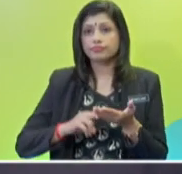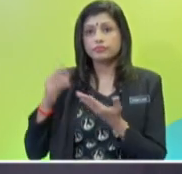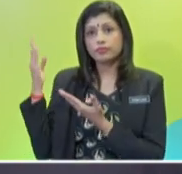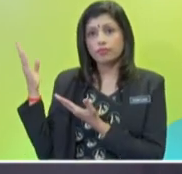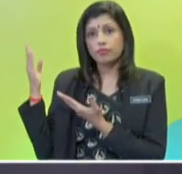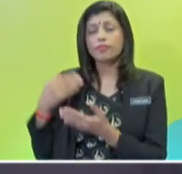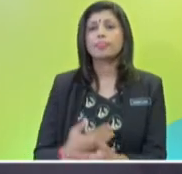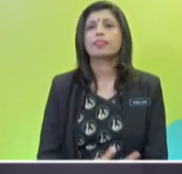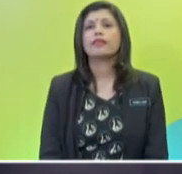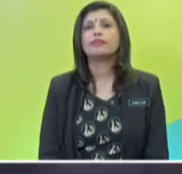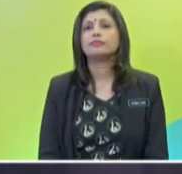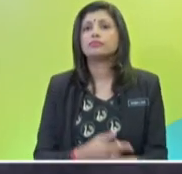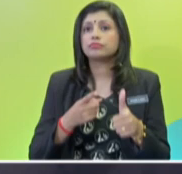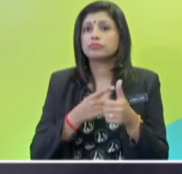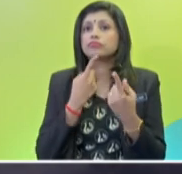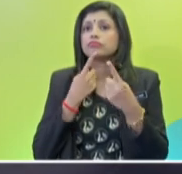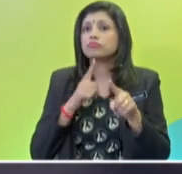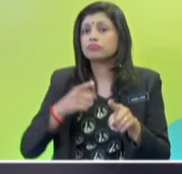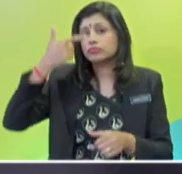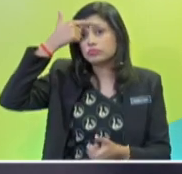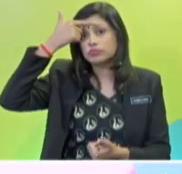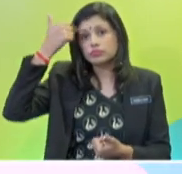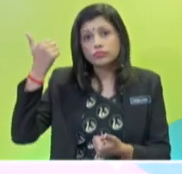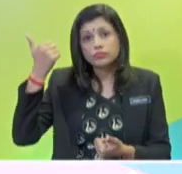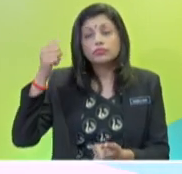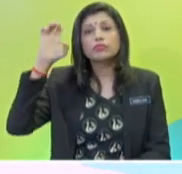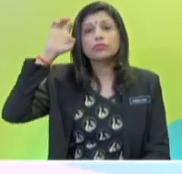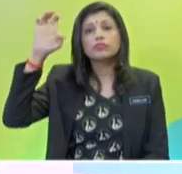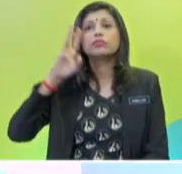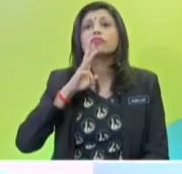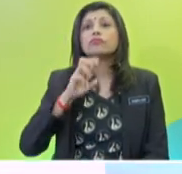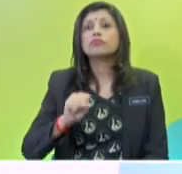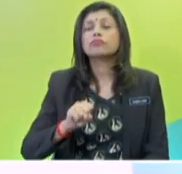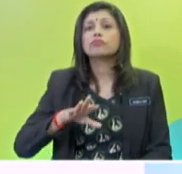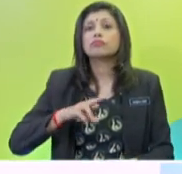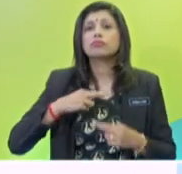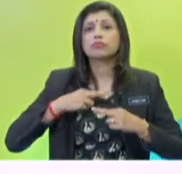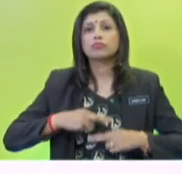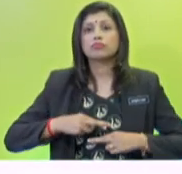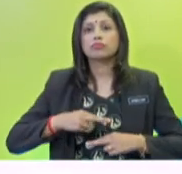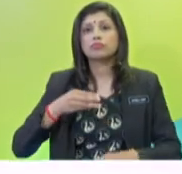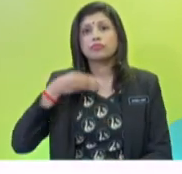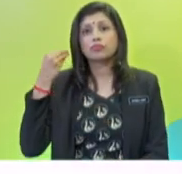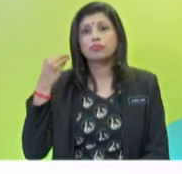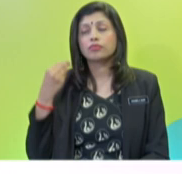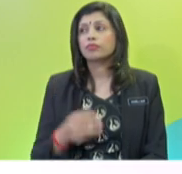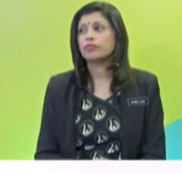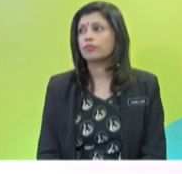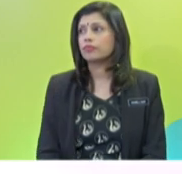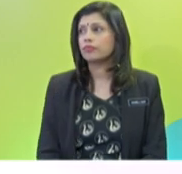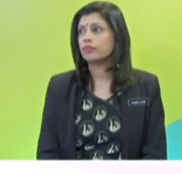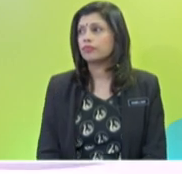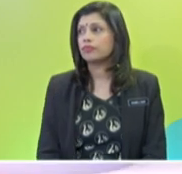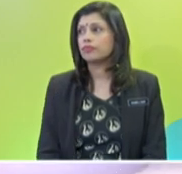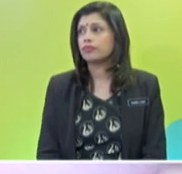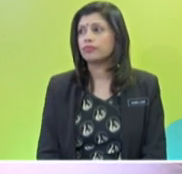up feeling excited. Because he was relieved to be back home, correct? Correct, teacher. Very good. Okay, number 2. His